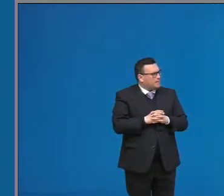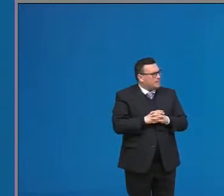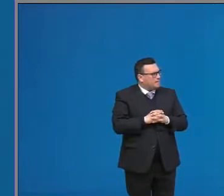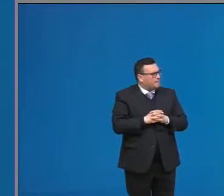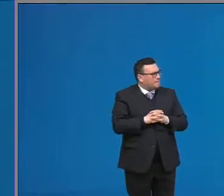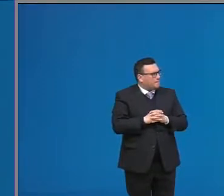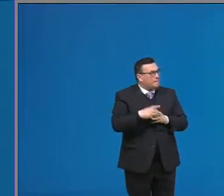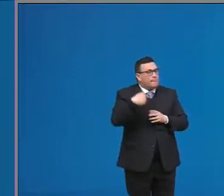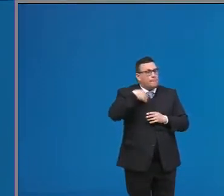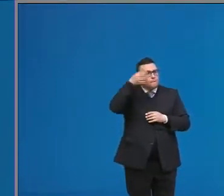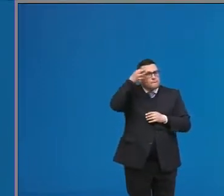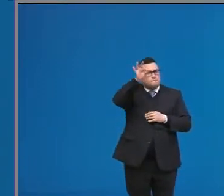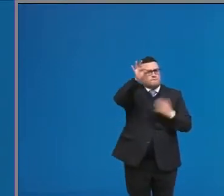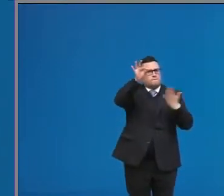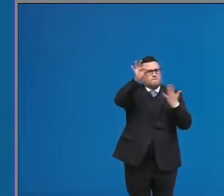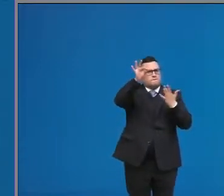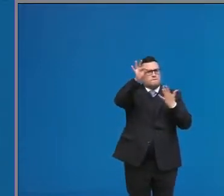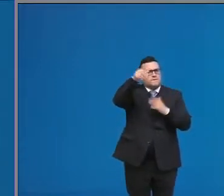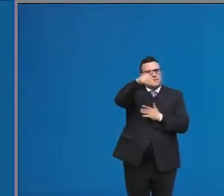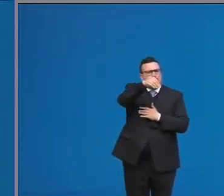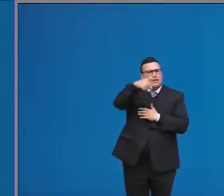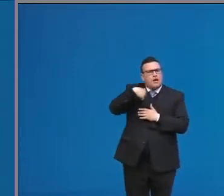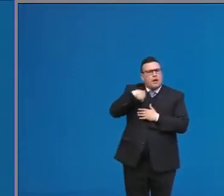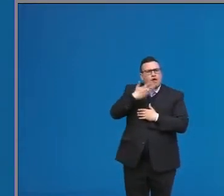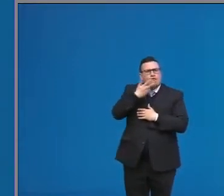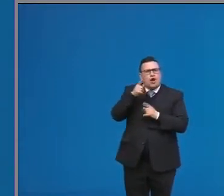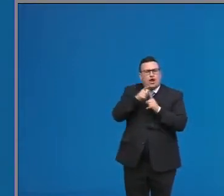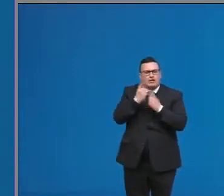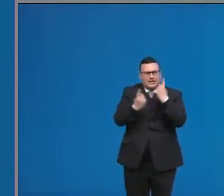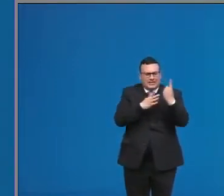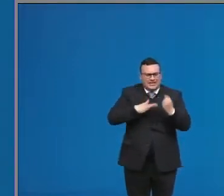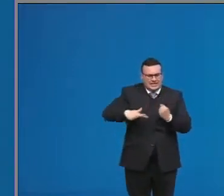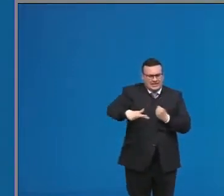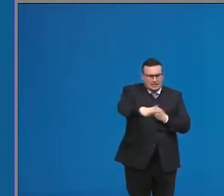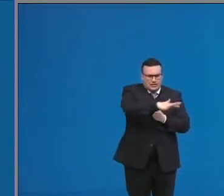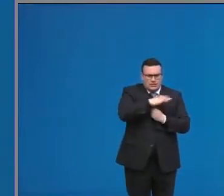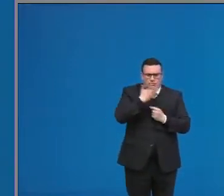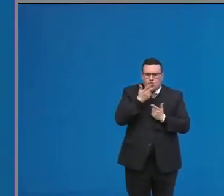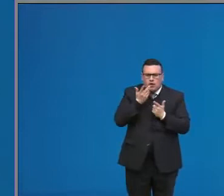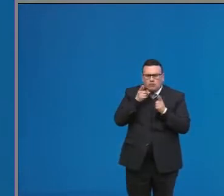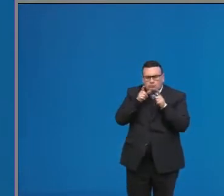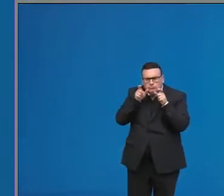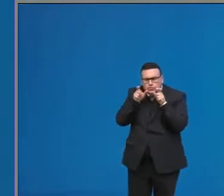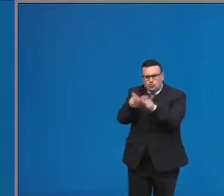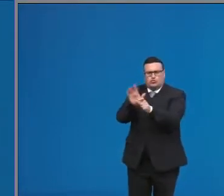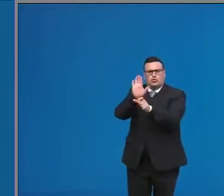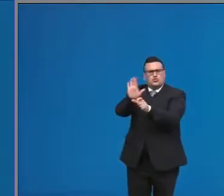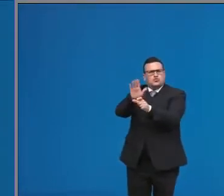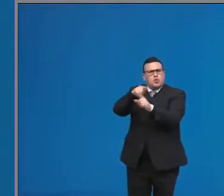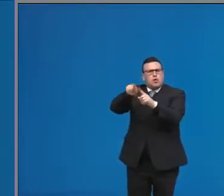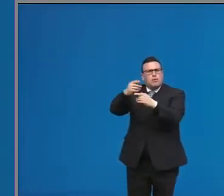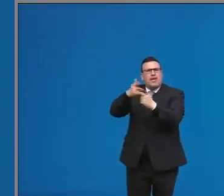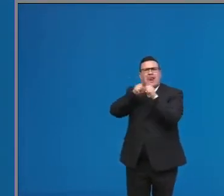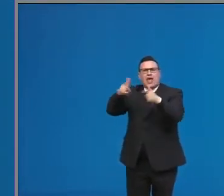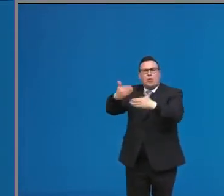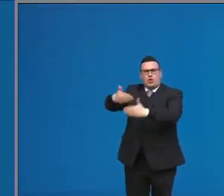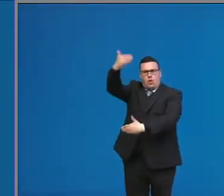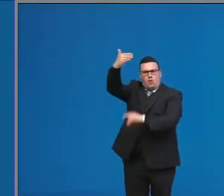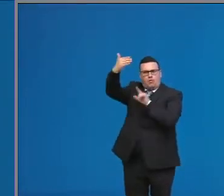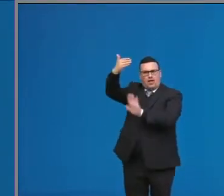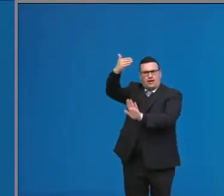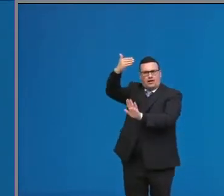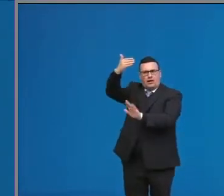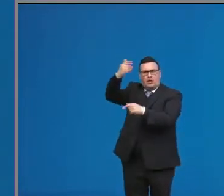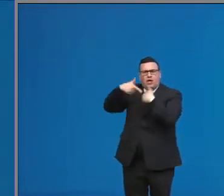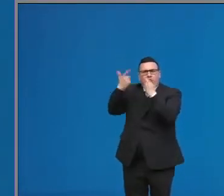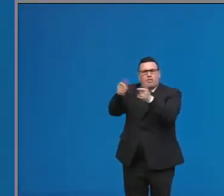address situated disability, which is to overcome language barrier.